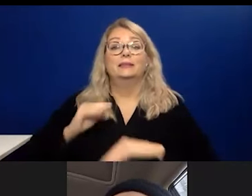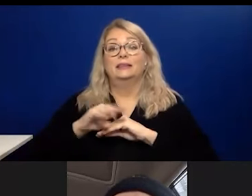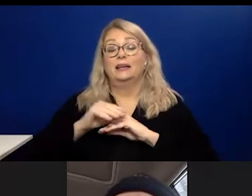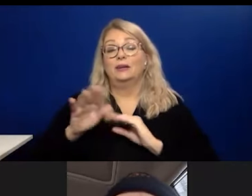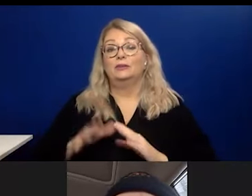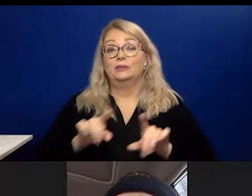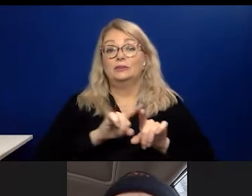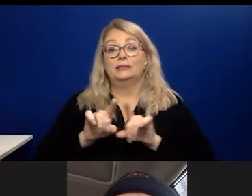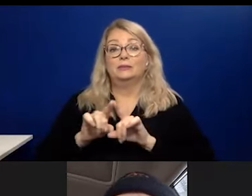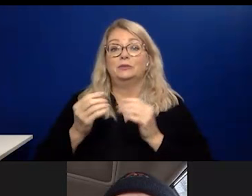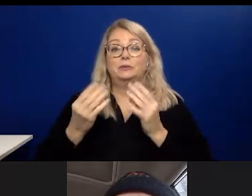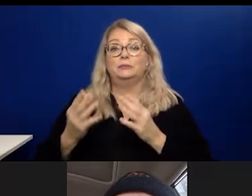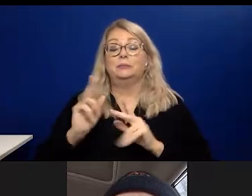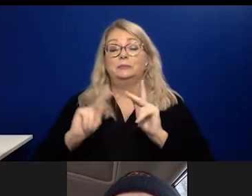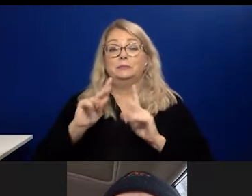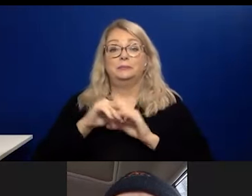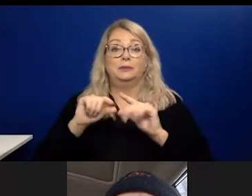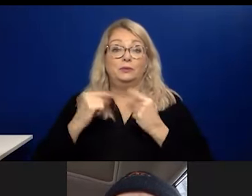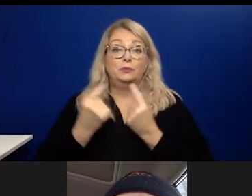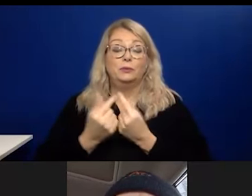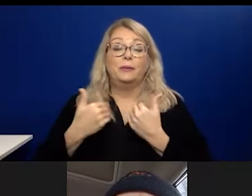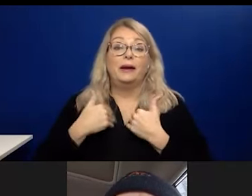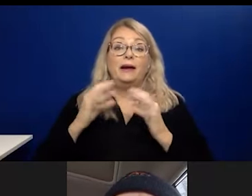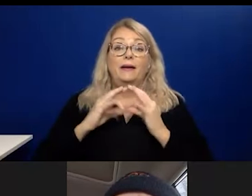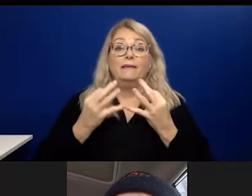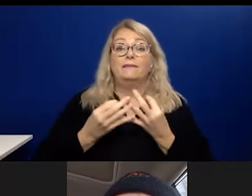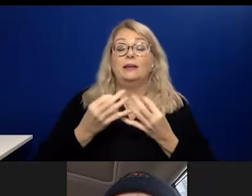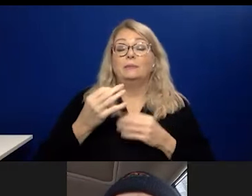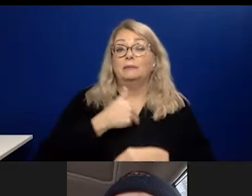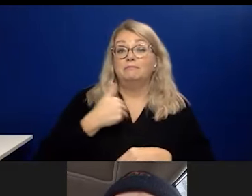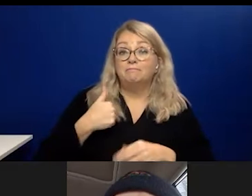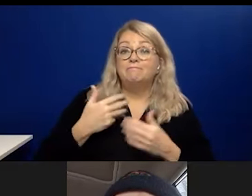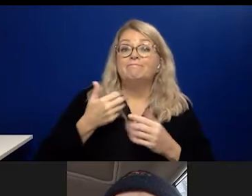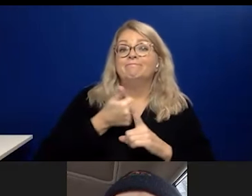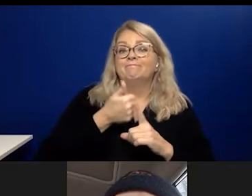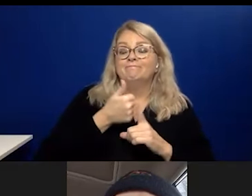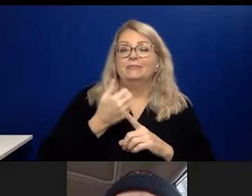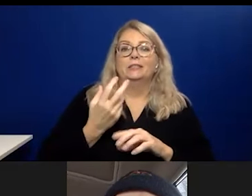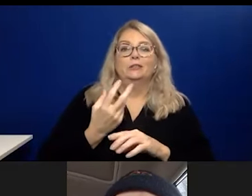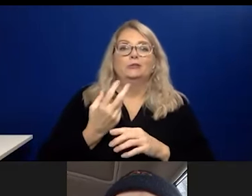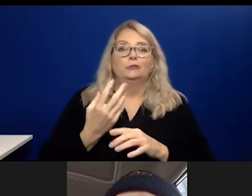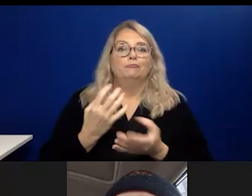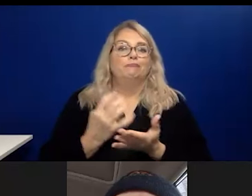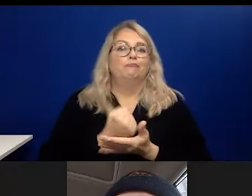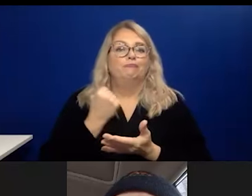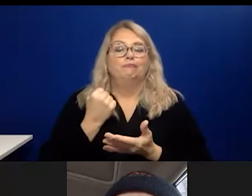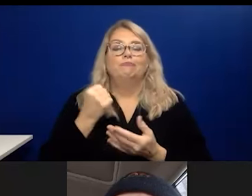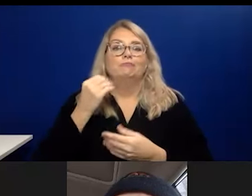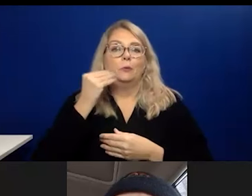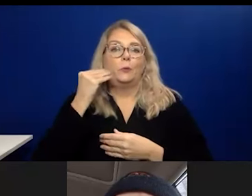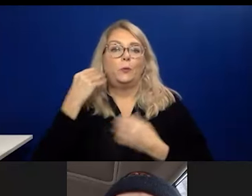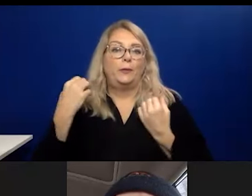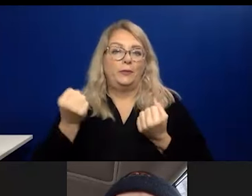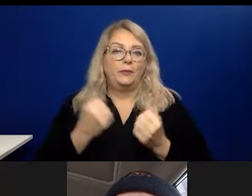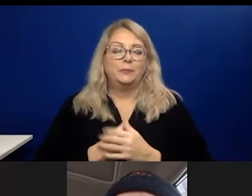to a lot of people in the group, I have family members who utilize home health and just kind of wanted a little bit more information. All right, thank